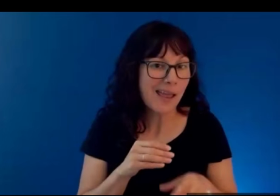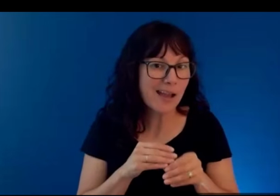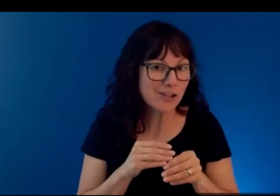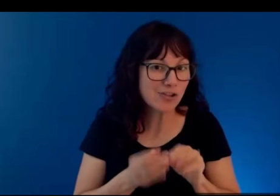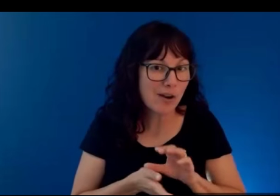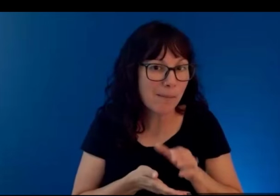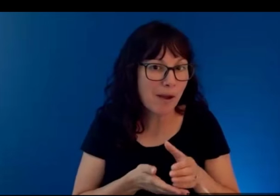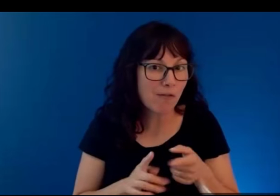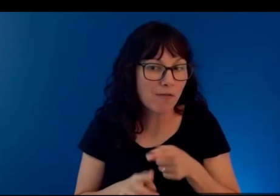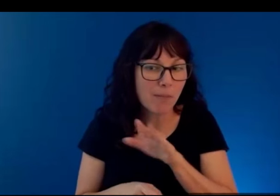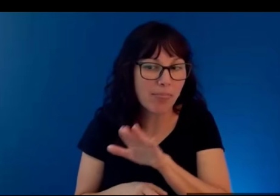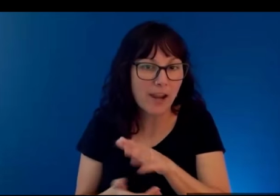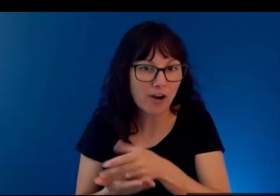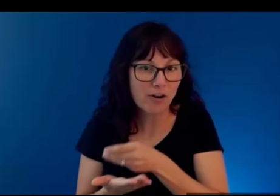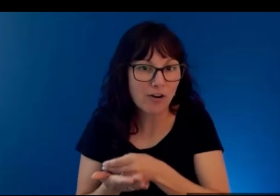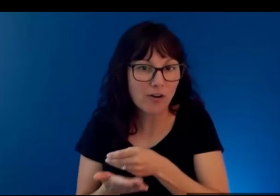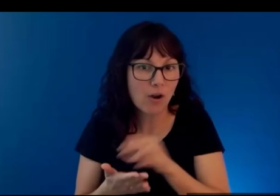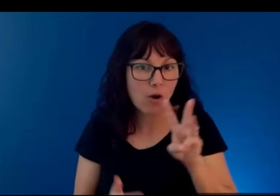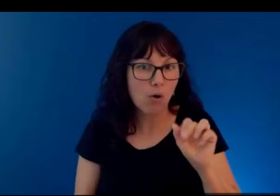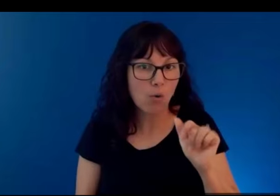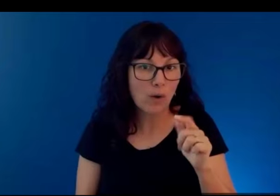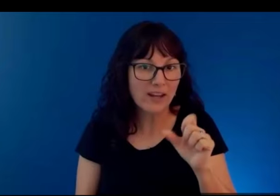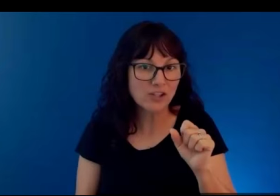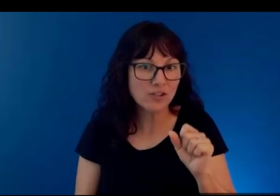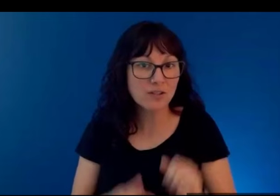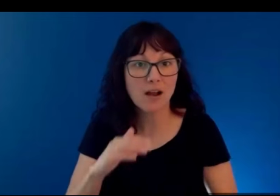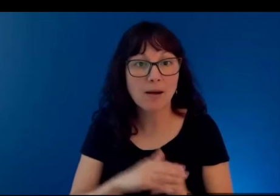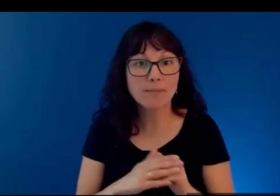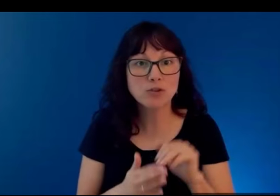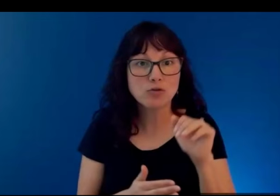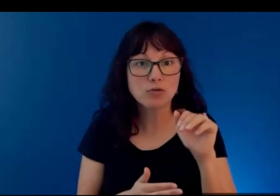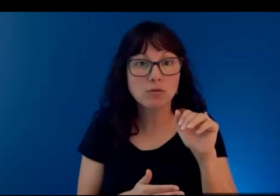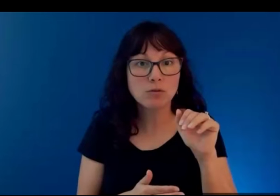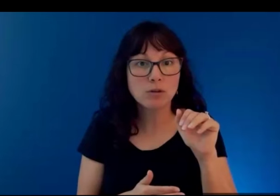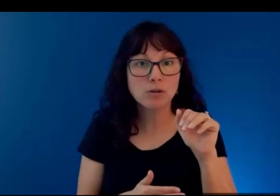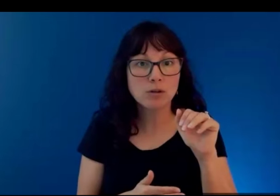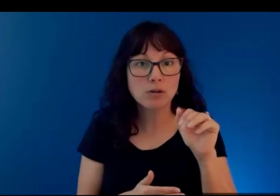amount from their wages, up to